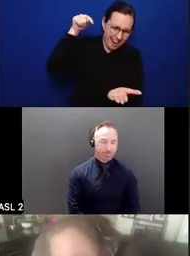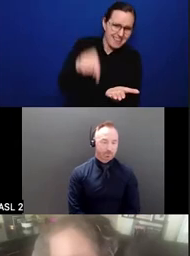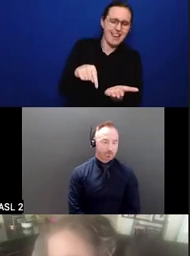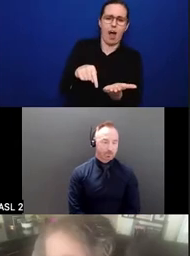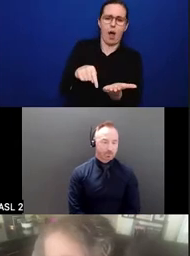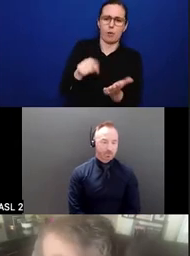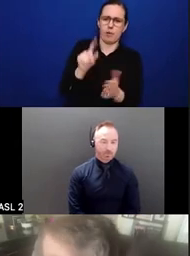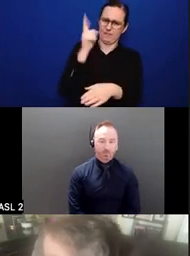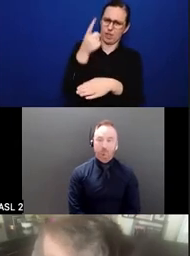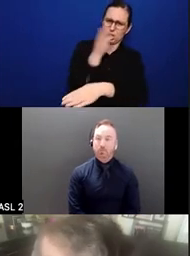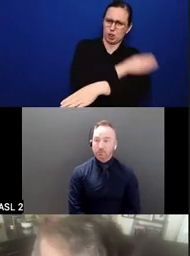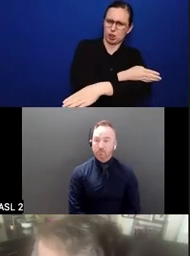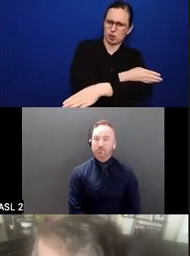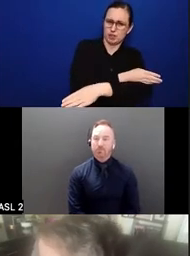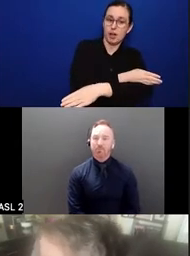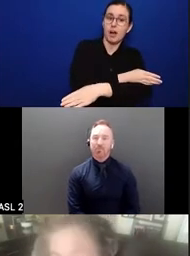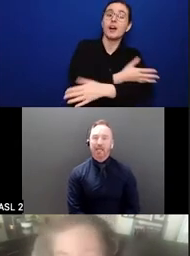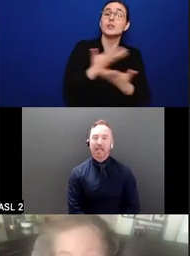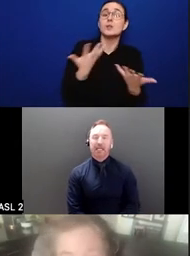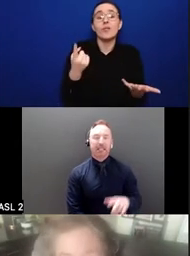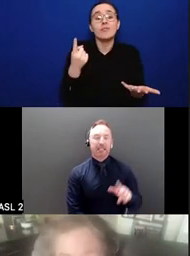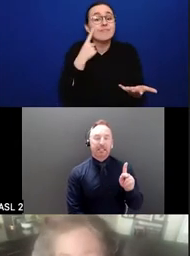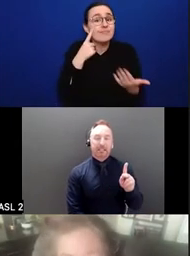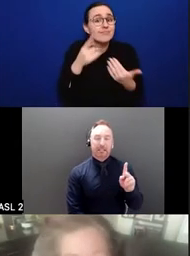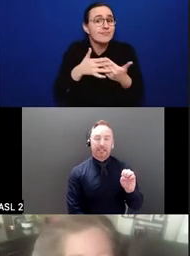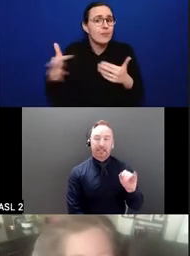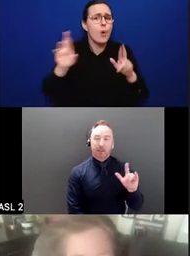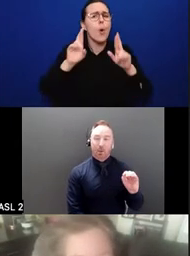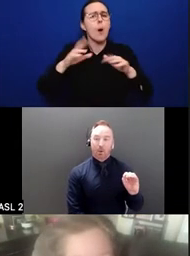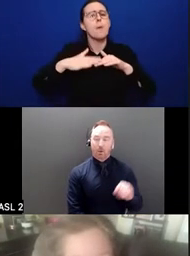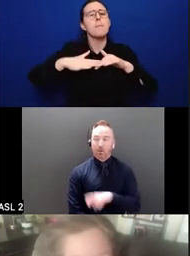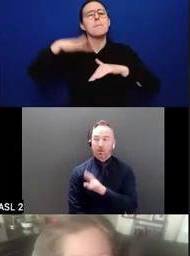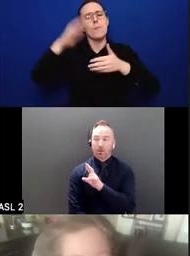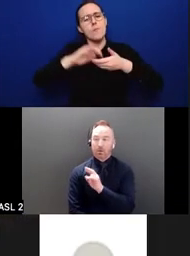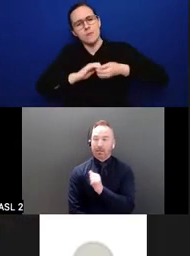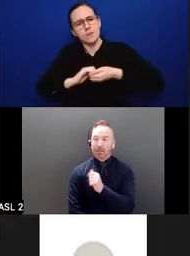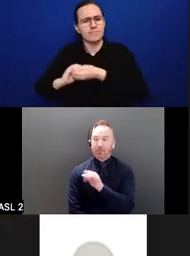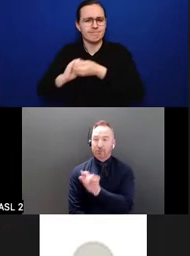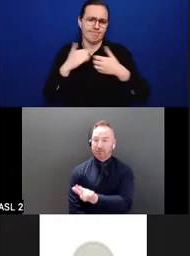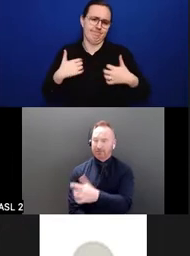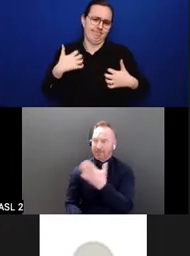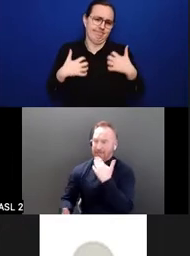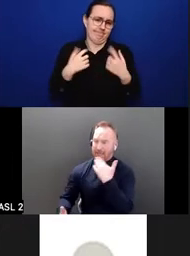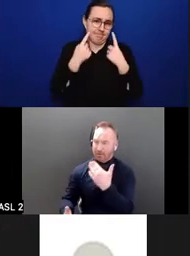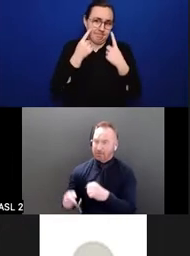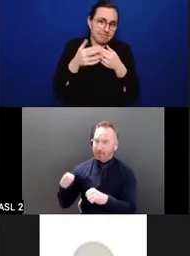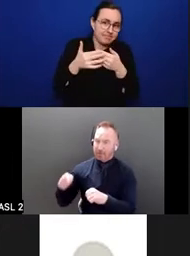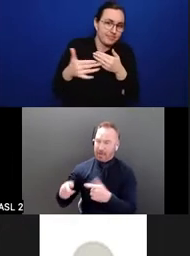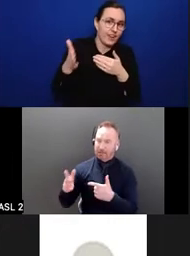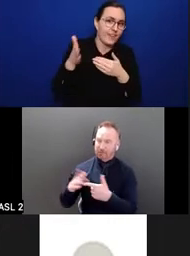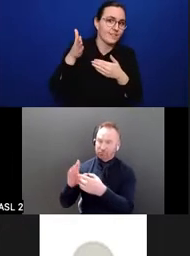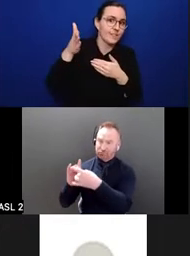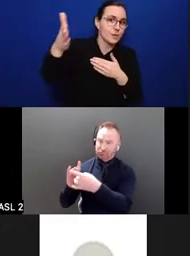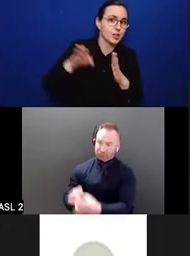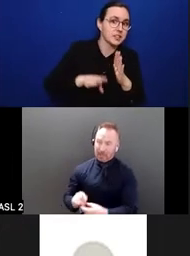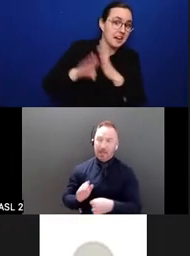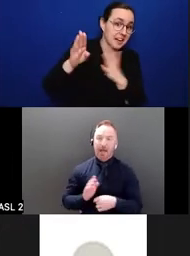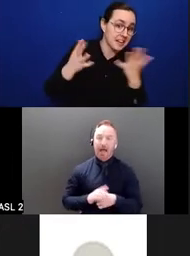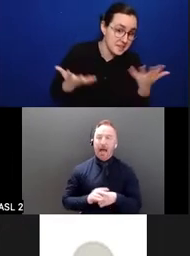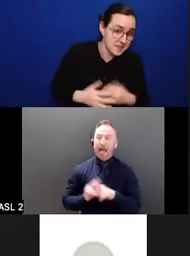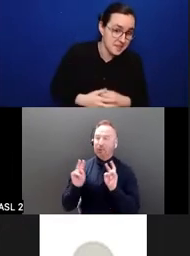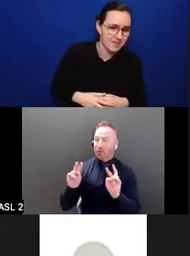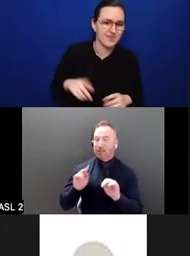Thank you, Rachel, for this great introduction. It's really important to look forward and see, and I hope that part of this discussion today is really